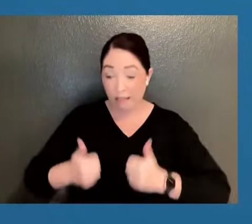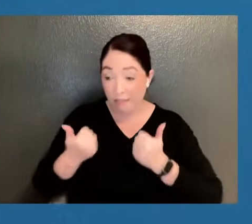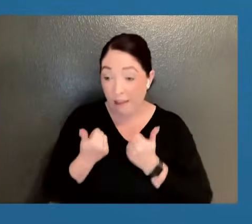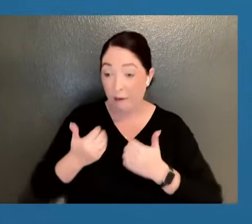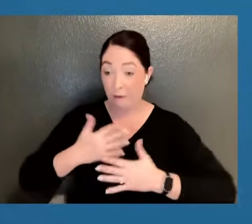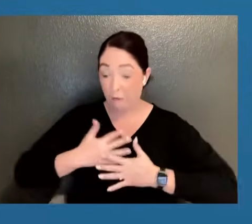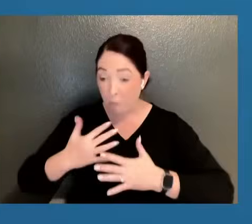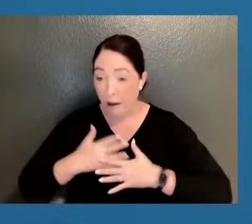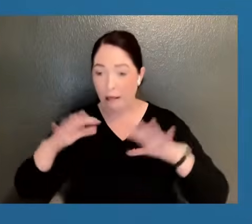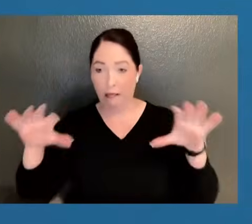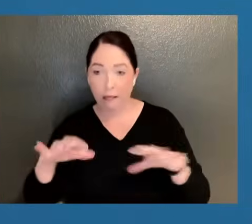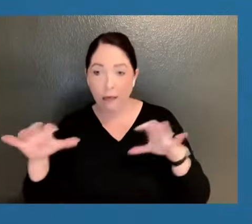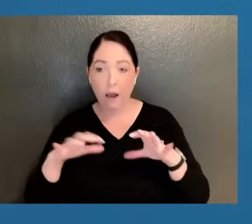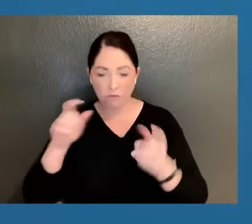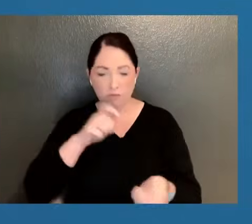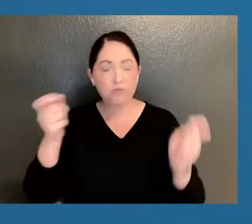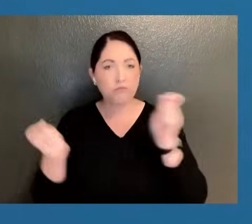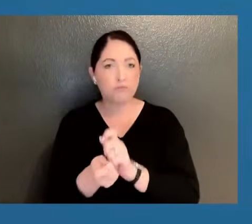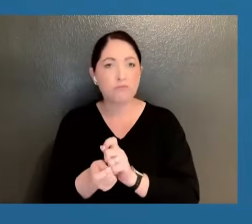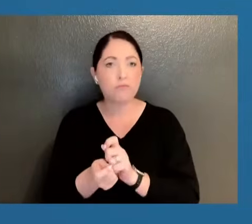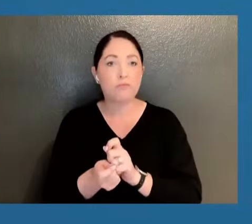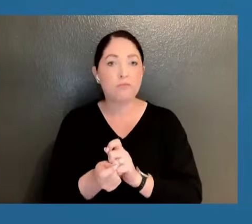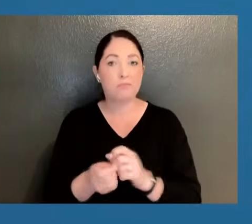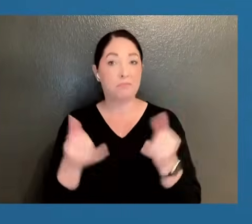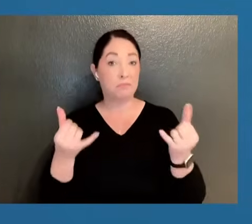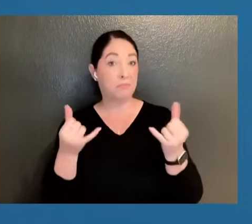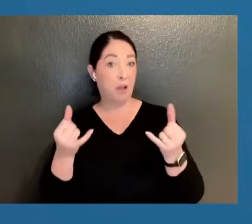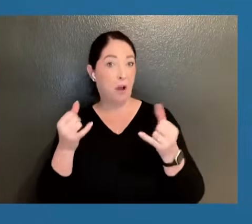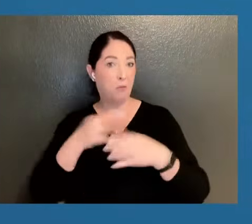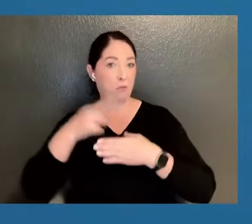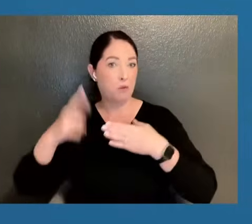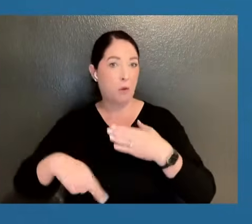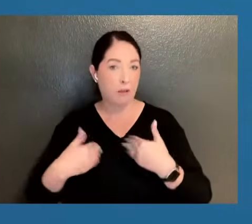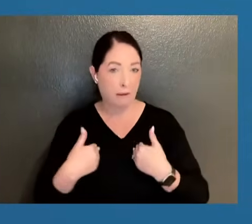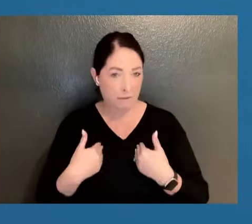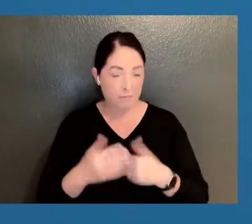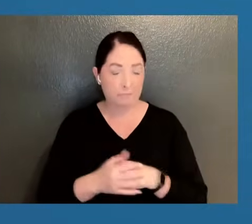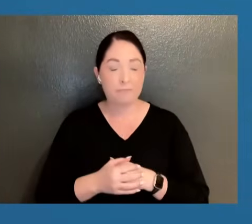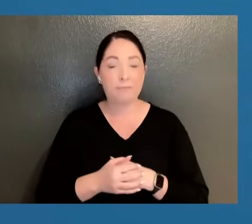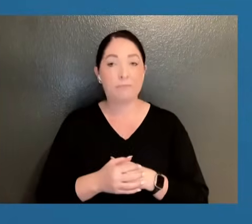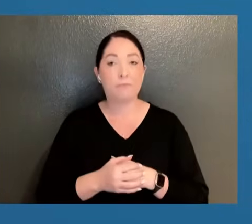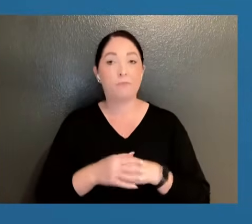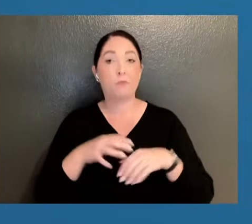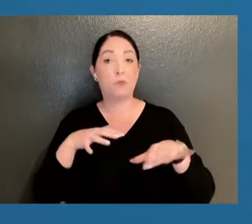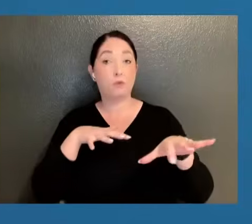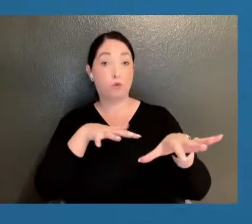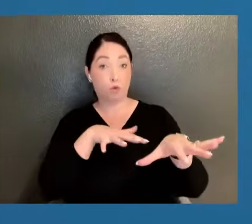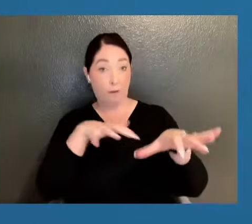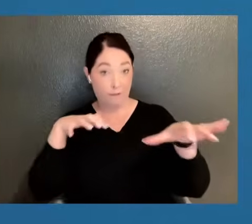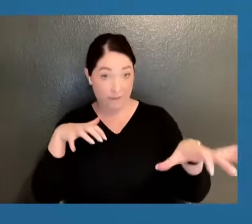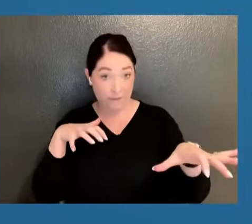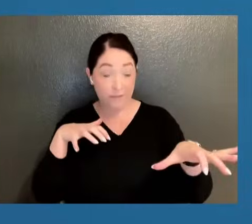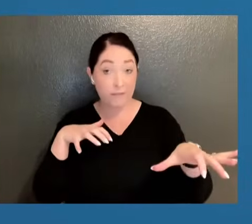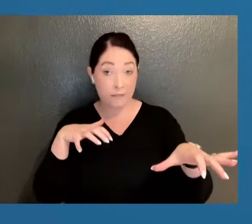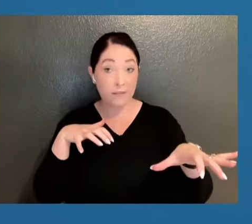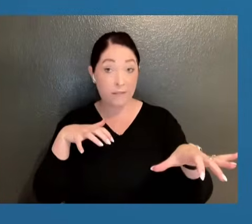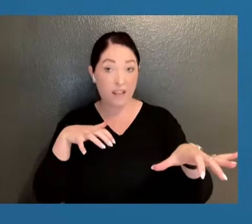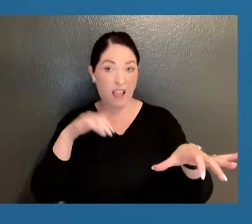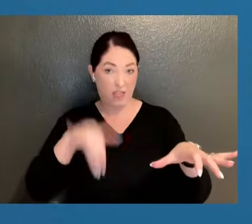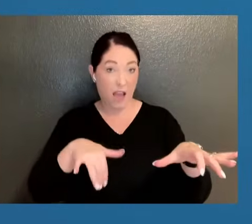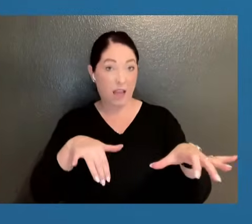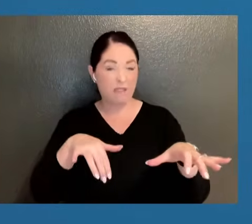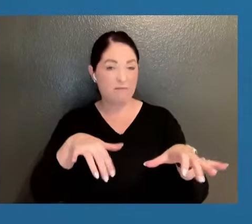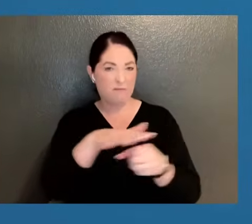act. And now the results are in. Traffic entering the congestion zone is